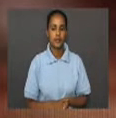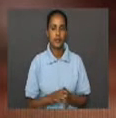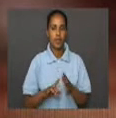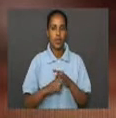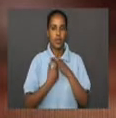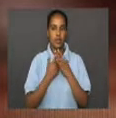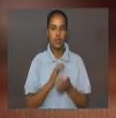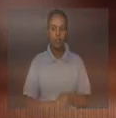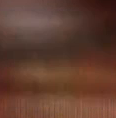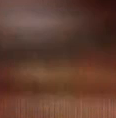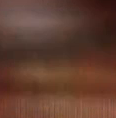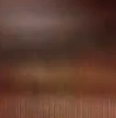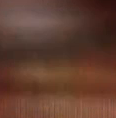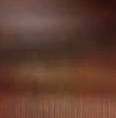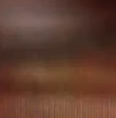Begin.